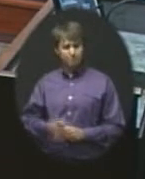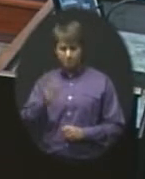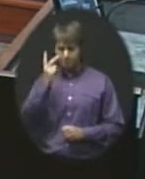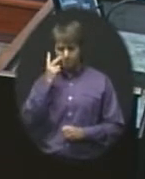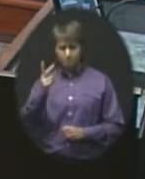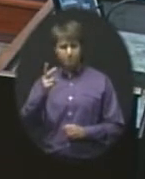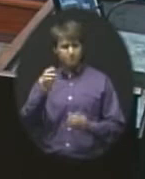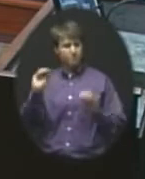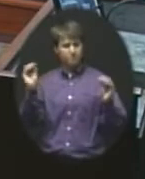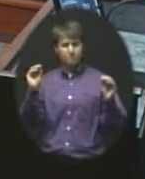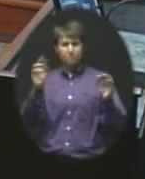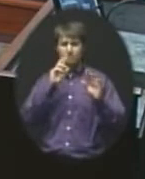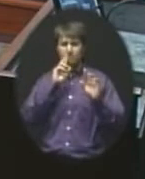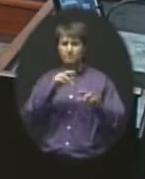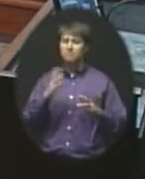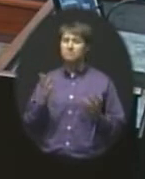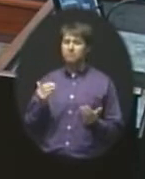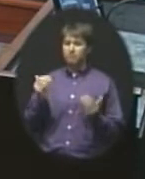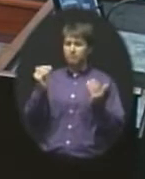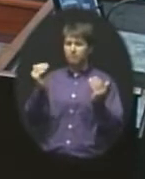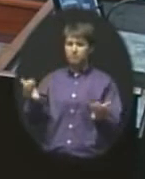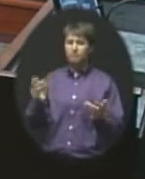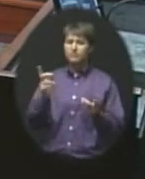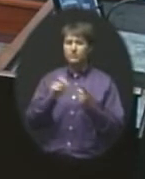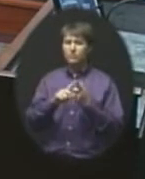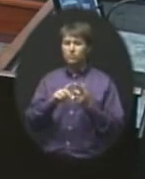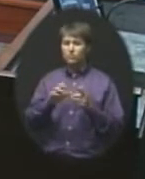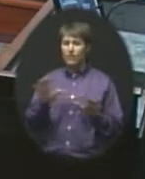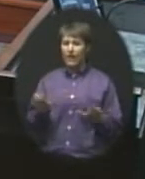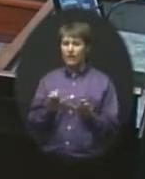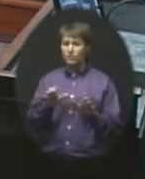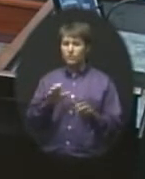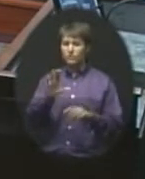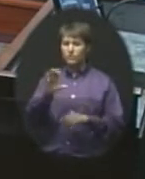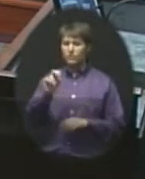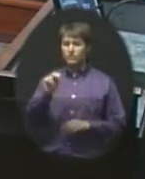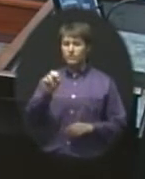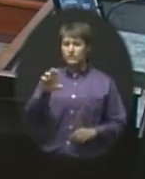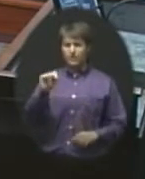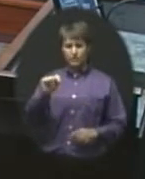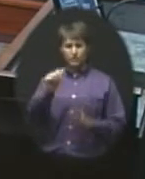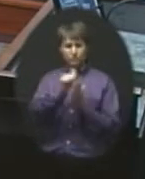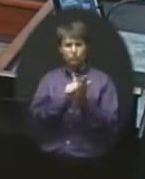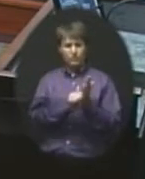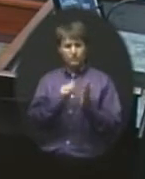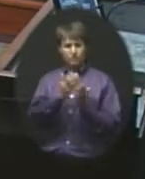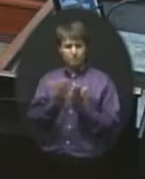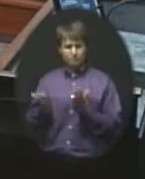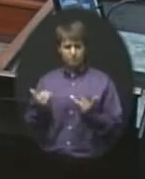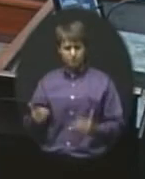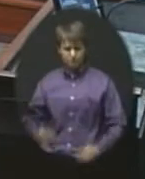Seeing no response, let's move on to our action consent agenda items.